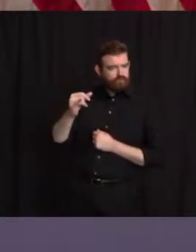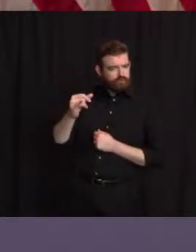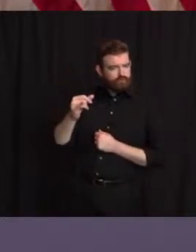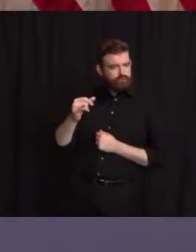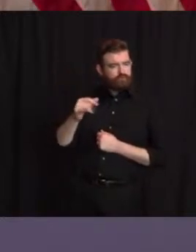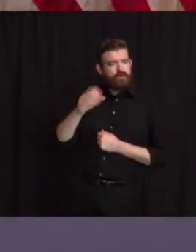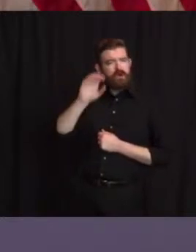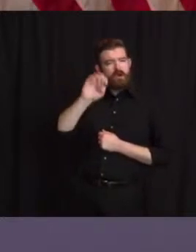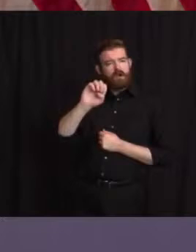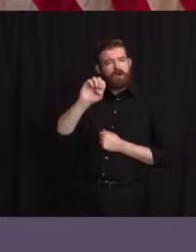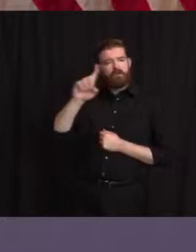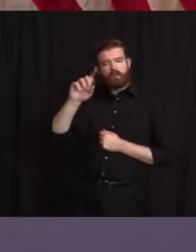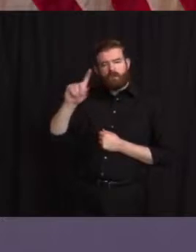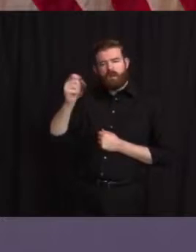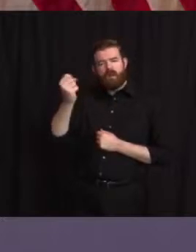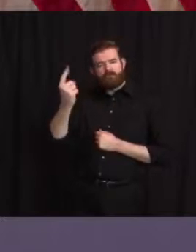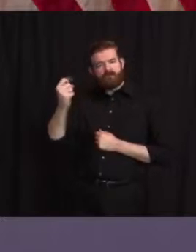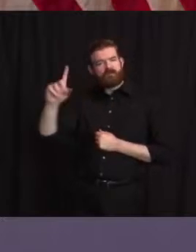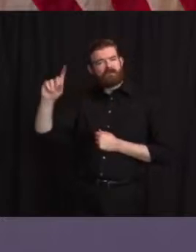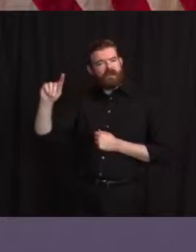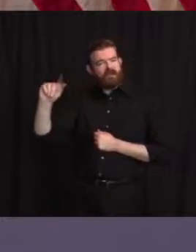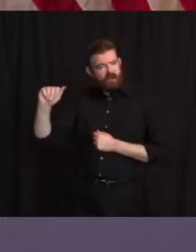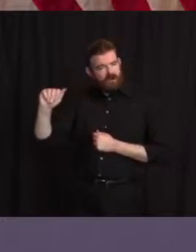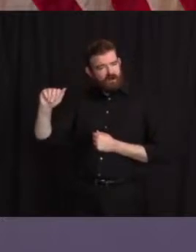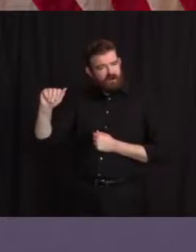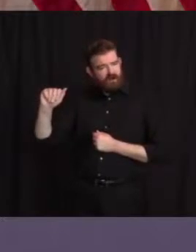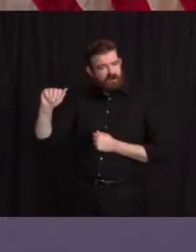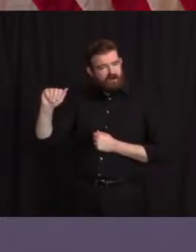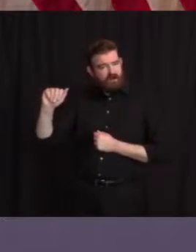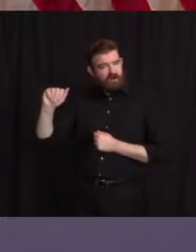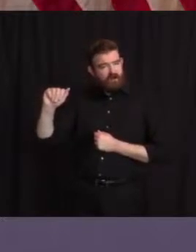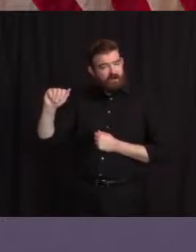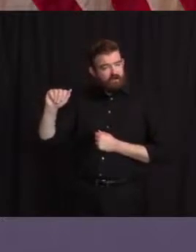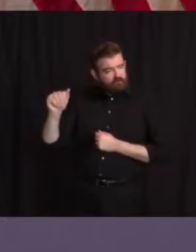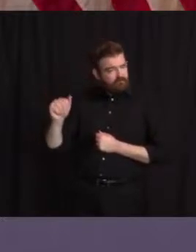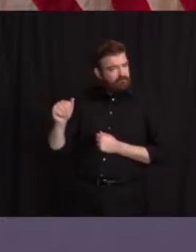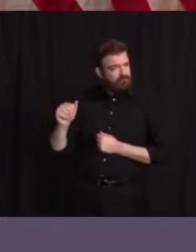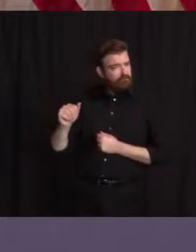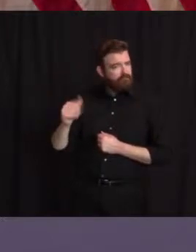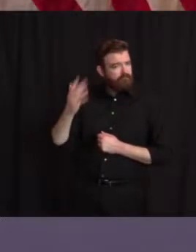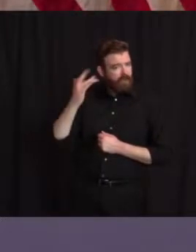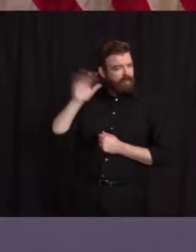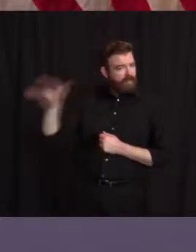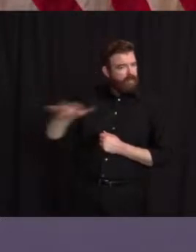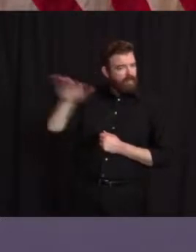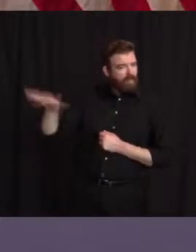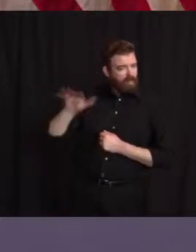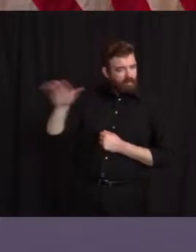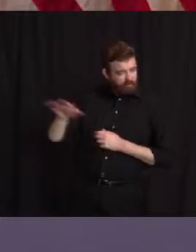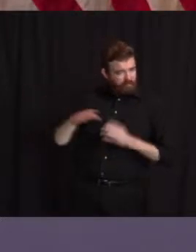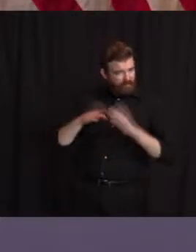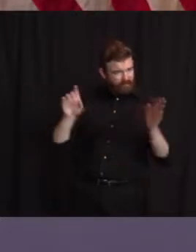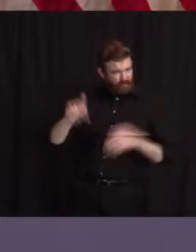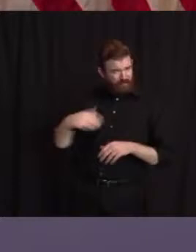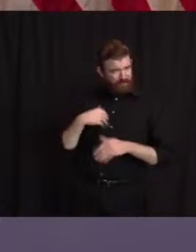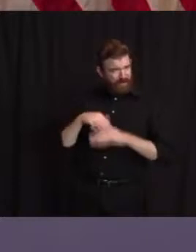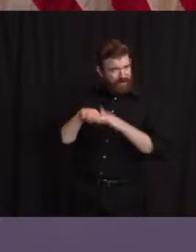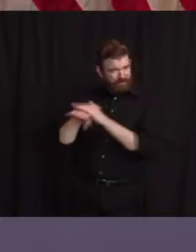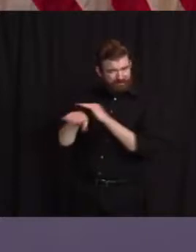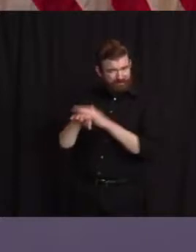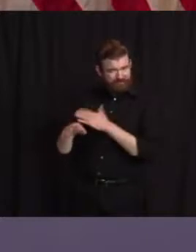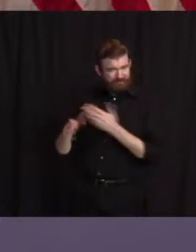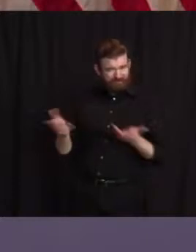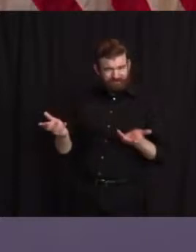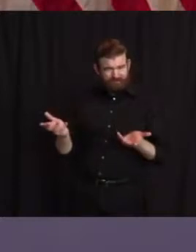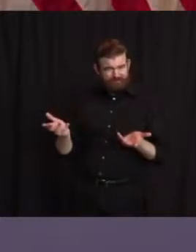decide whether or not to release that data? Shouldn't the public have access to that information regardless? And finally, there's